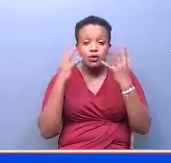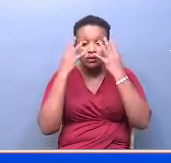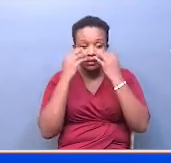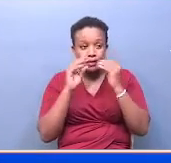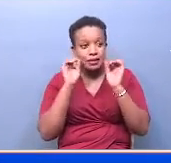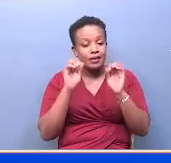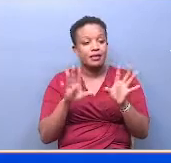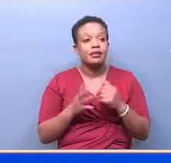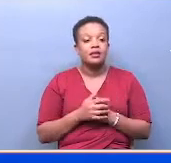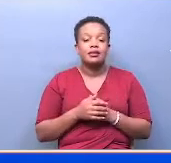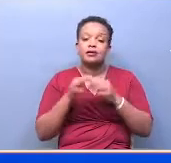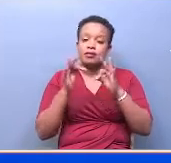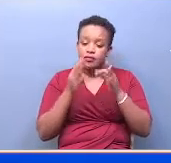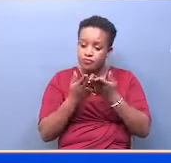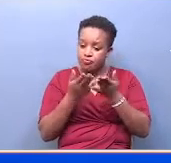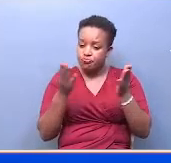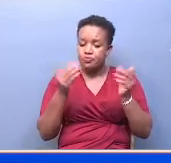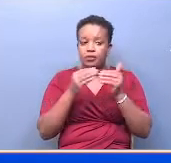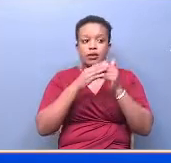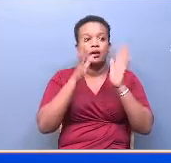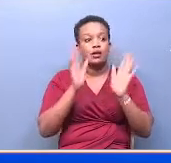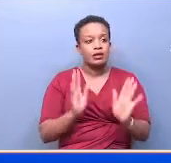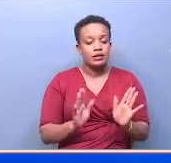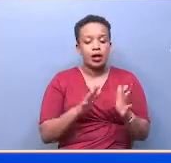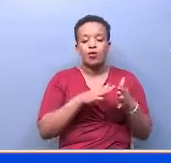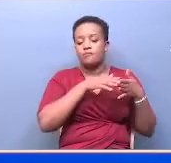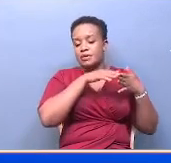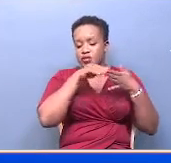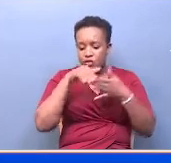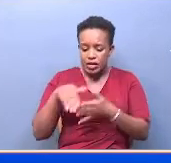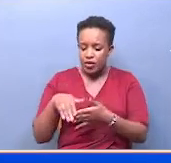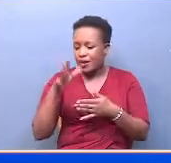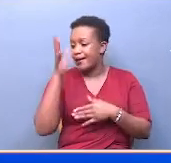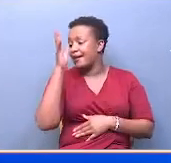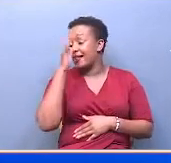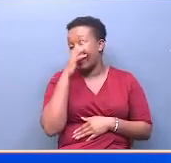leader with a litany of betrayal and deceit,